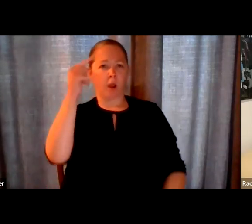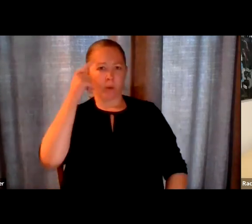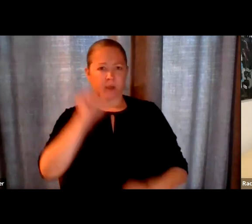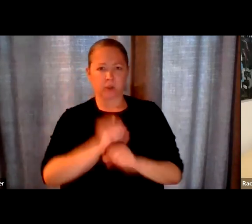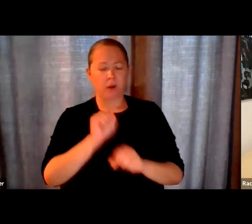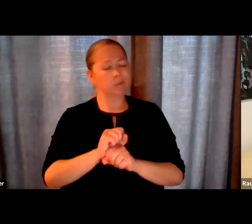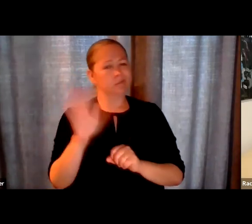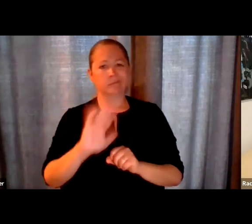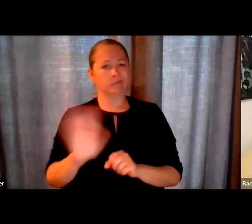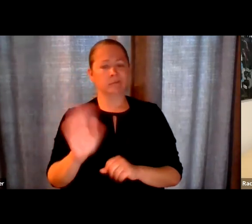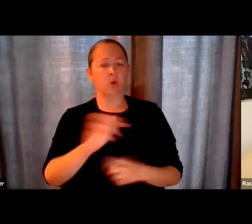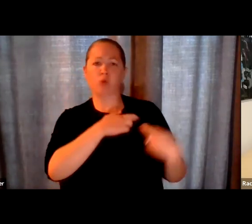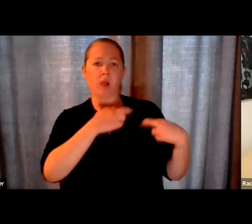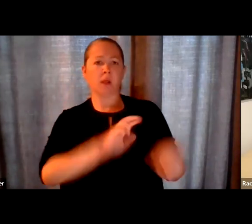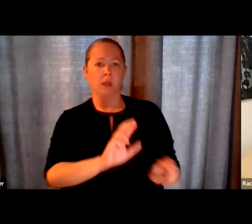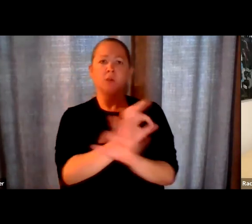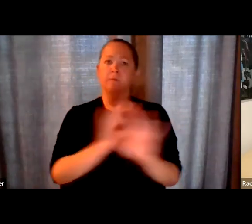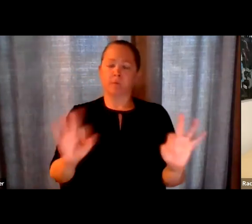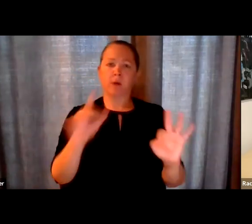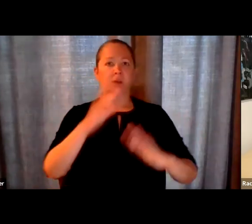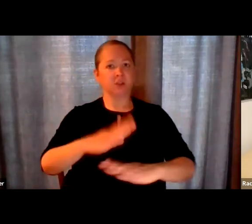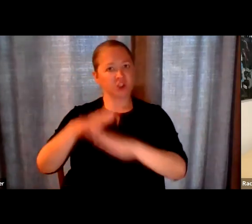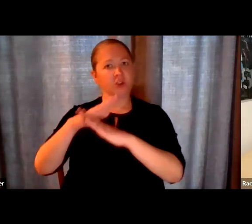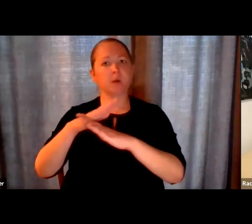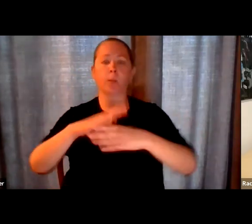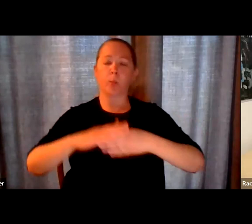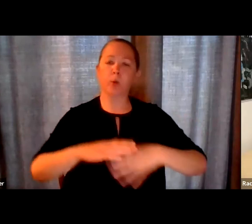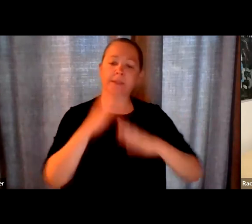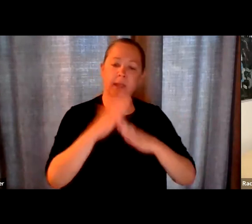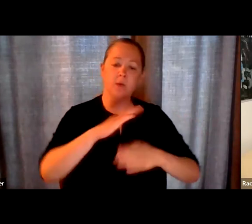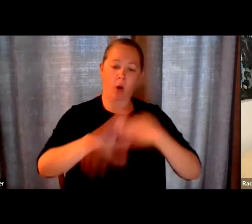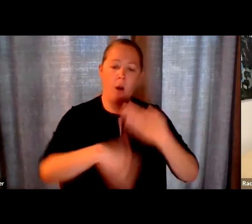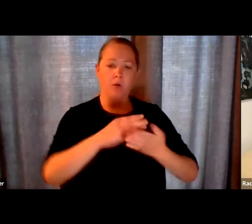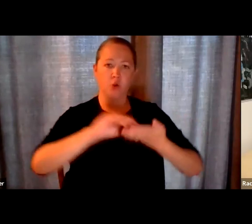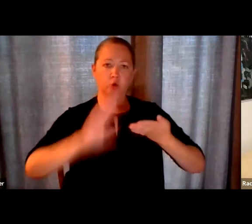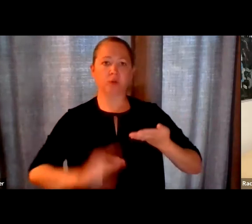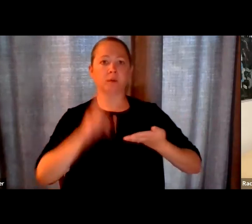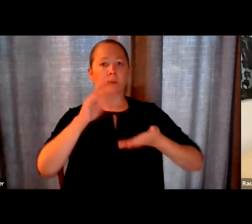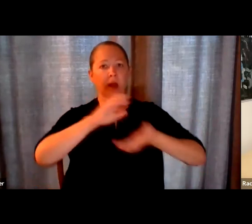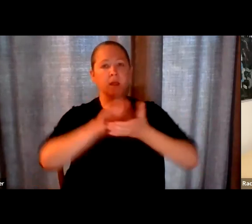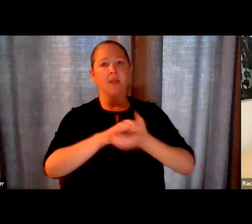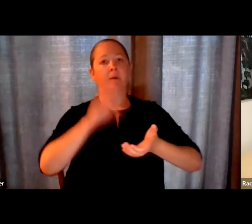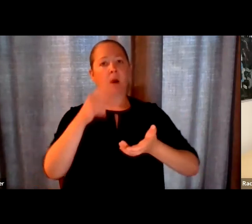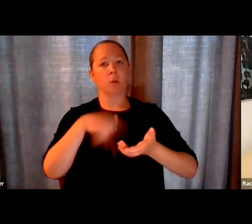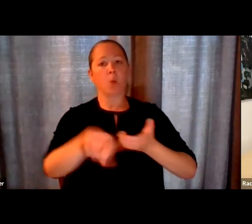a shield that protects the rights of all students to believe as they choose. Until